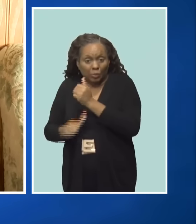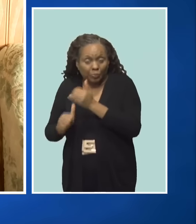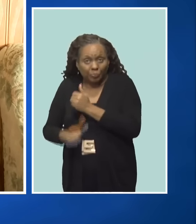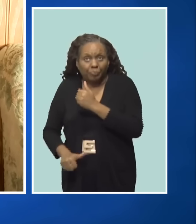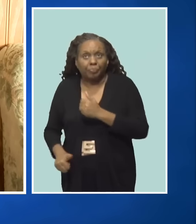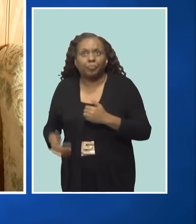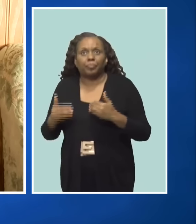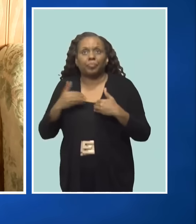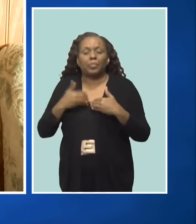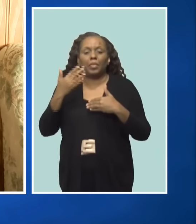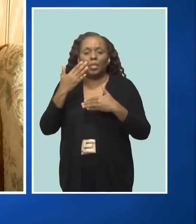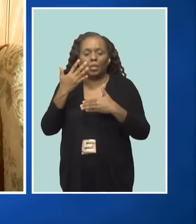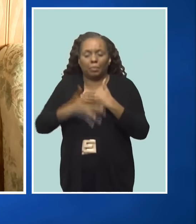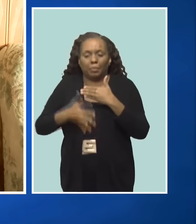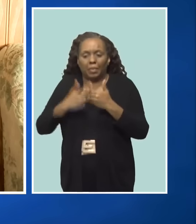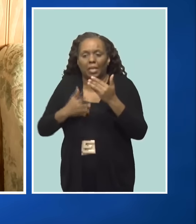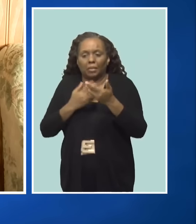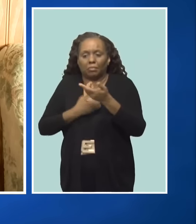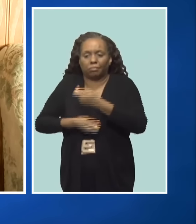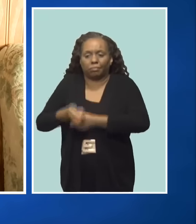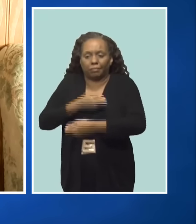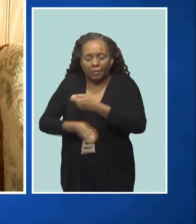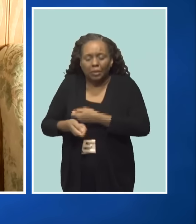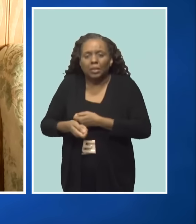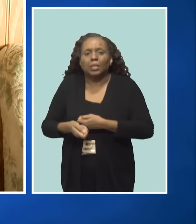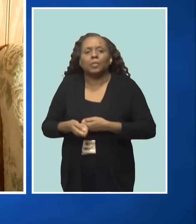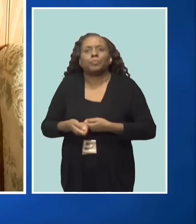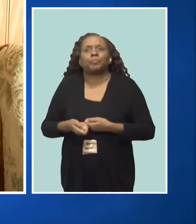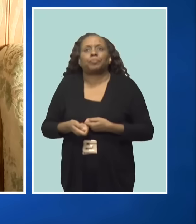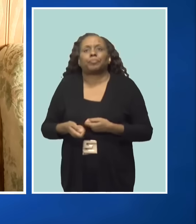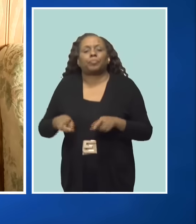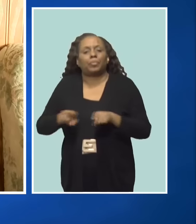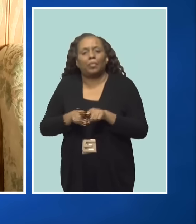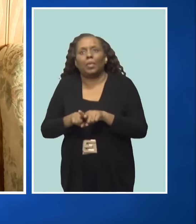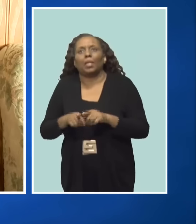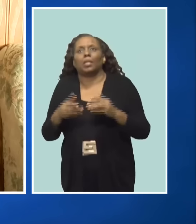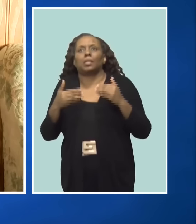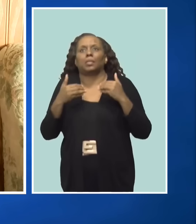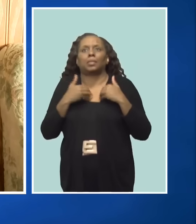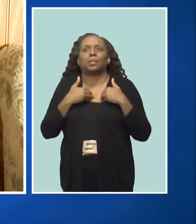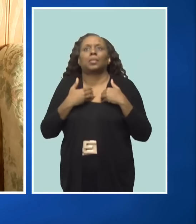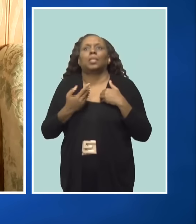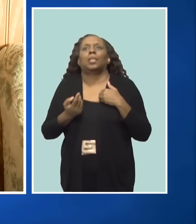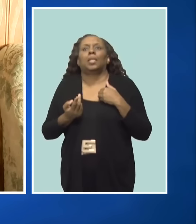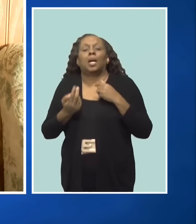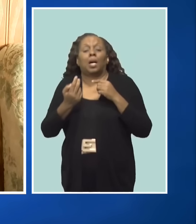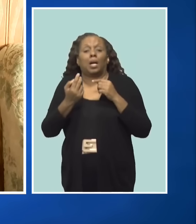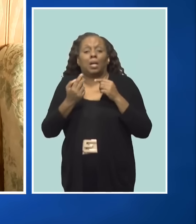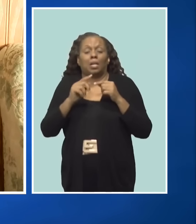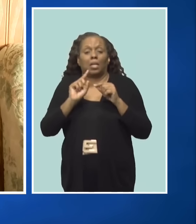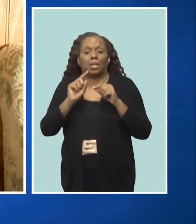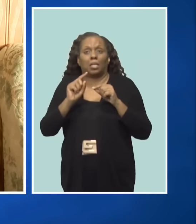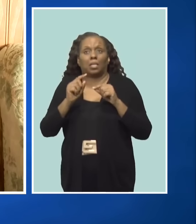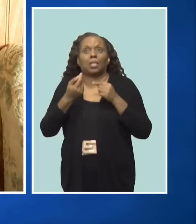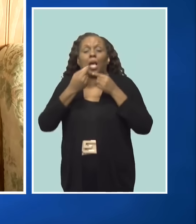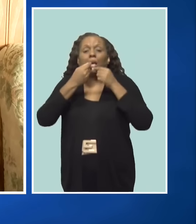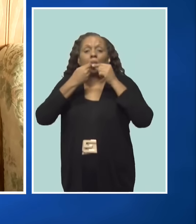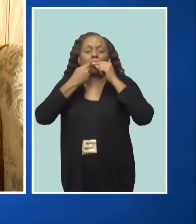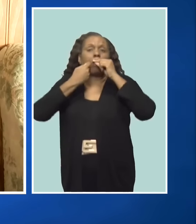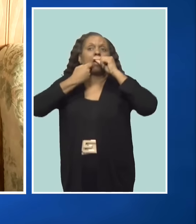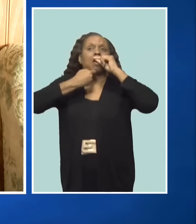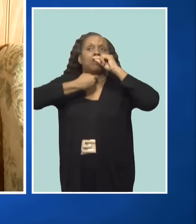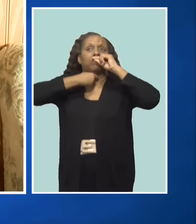He put esophageal scope, where the scope went through her throat,